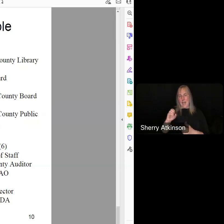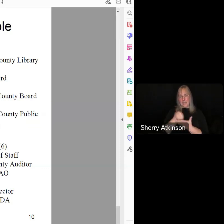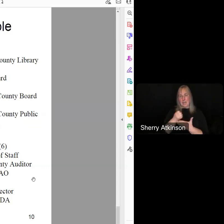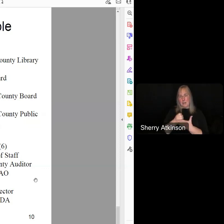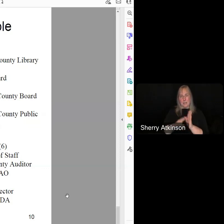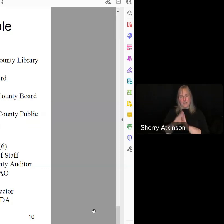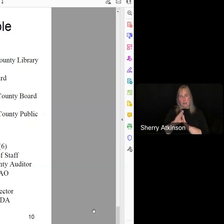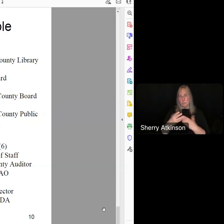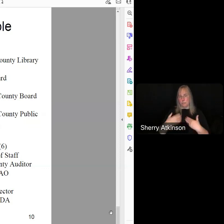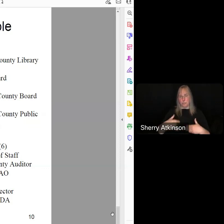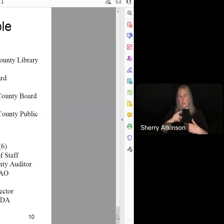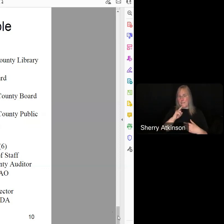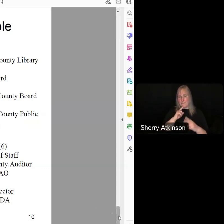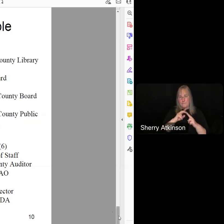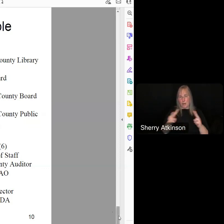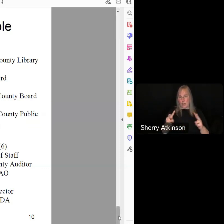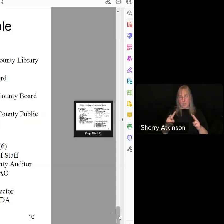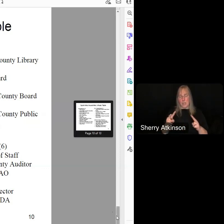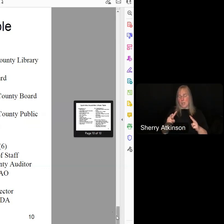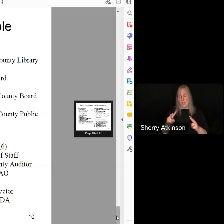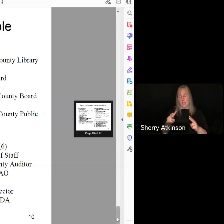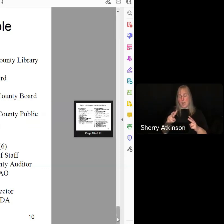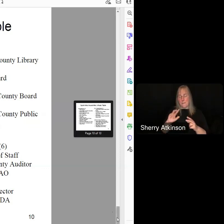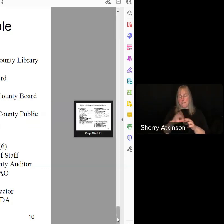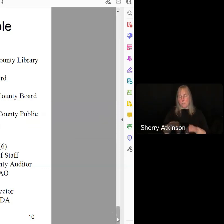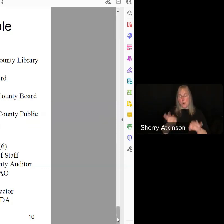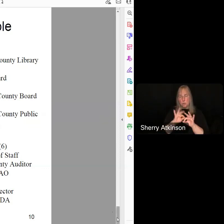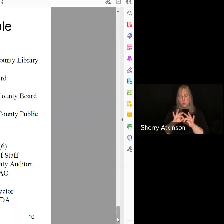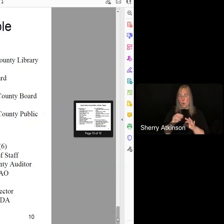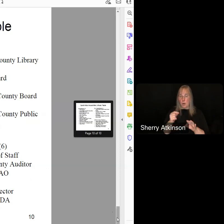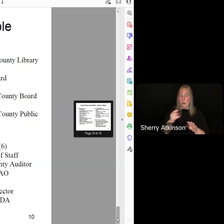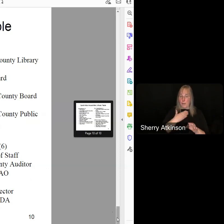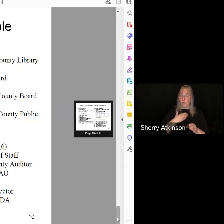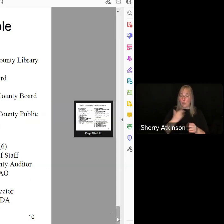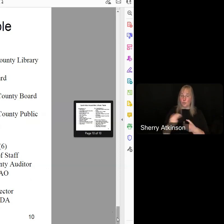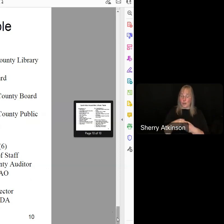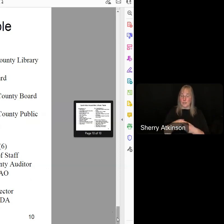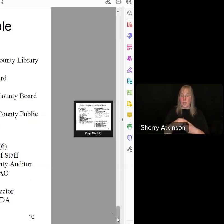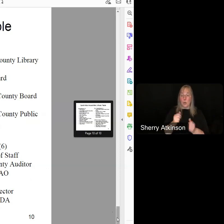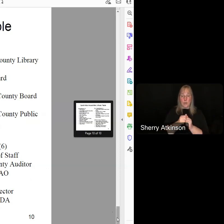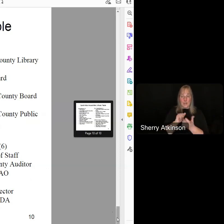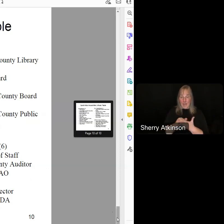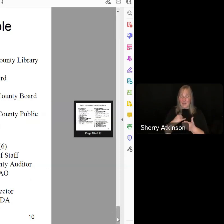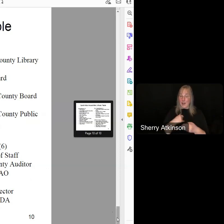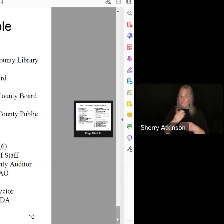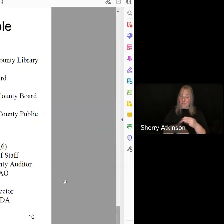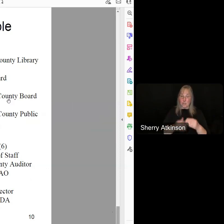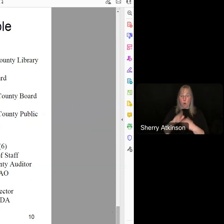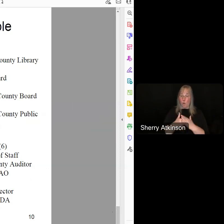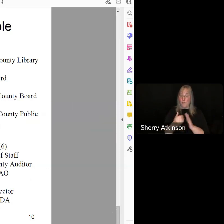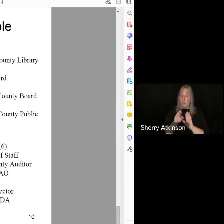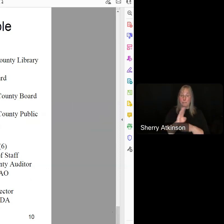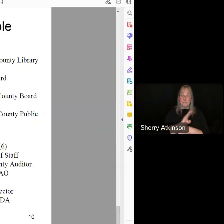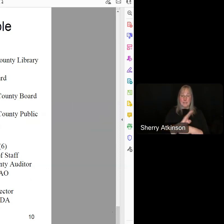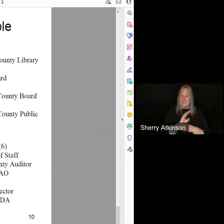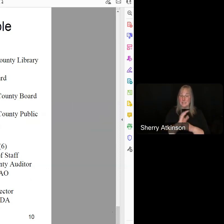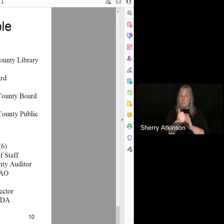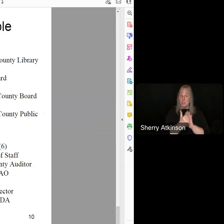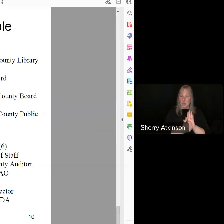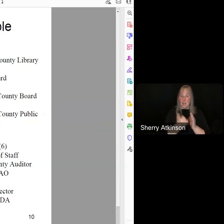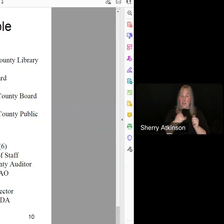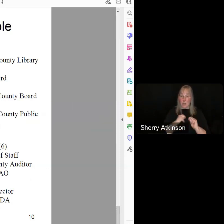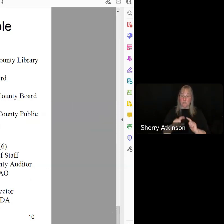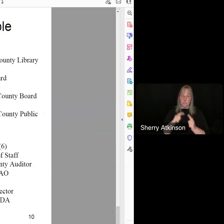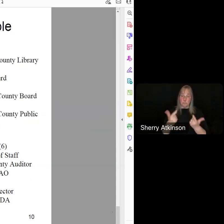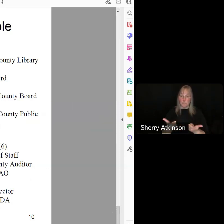really glad you were able to join us. So with that, actually, I finished all the business agenda. I just wanted to open it up. Does